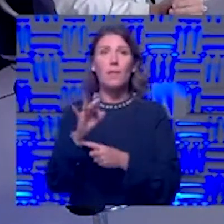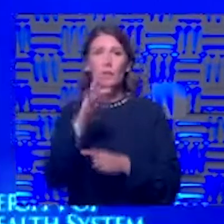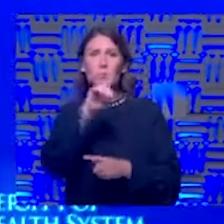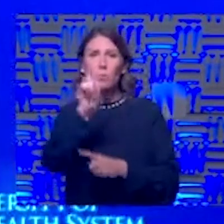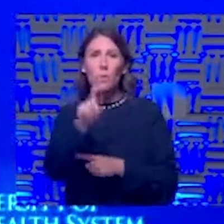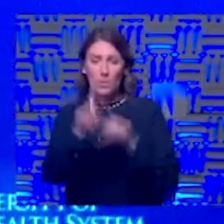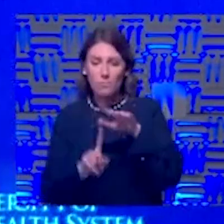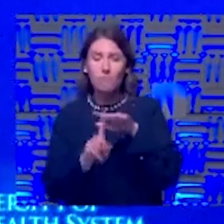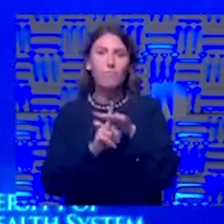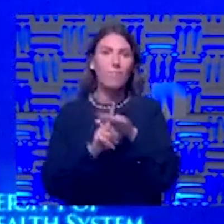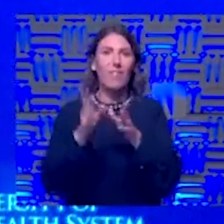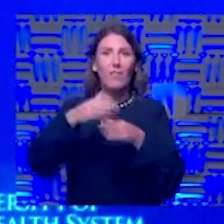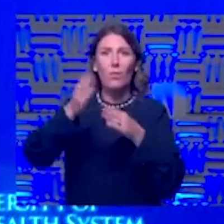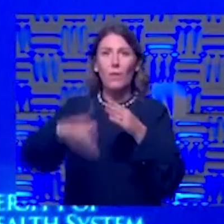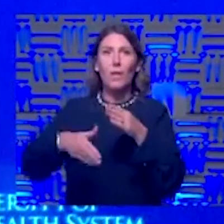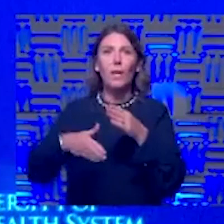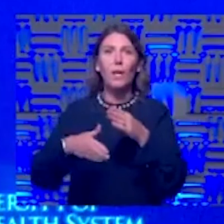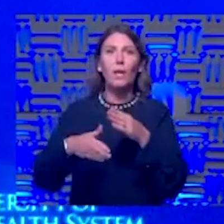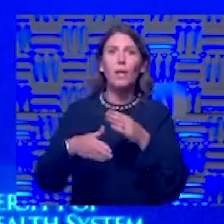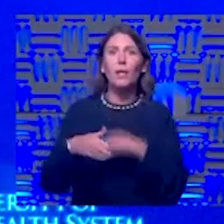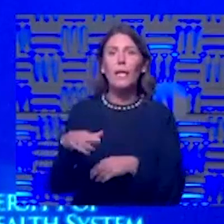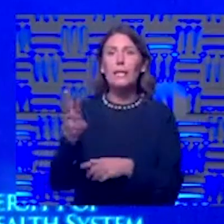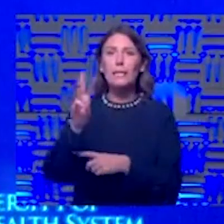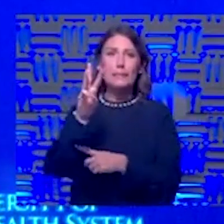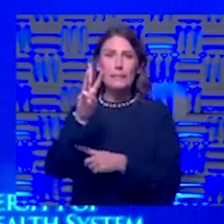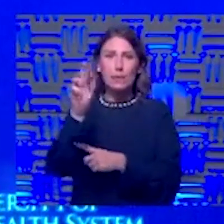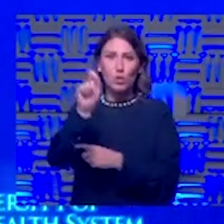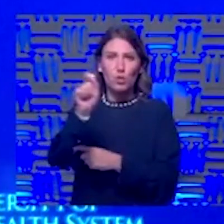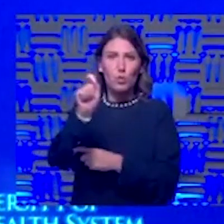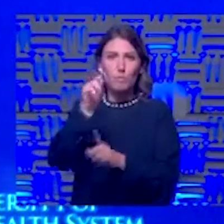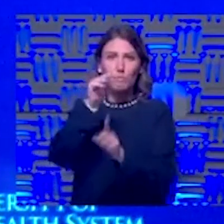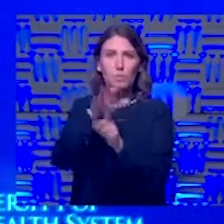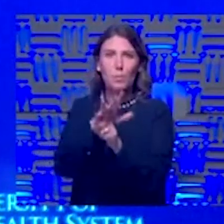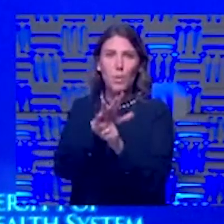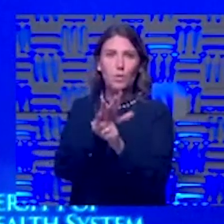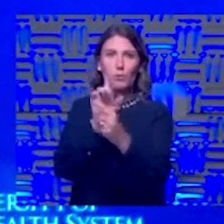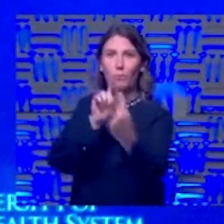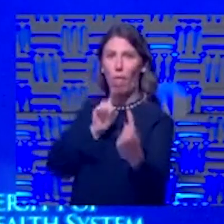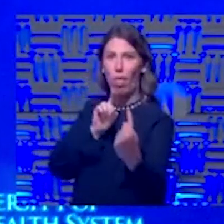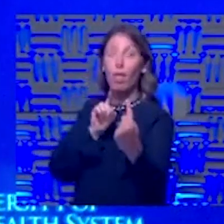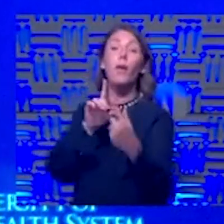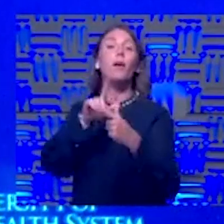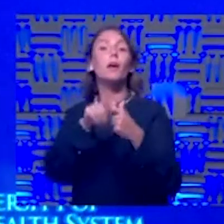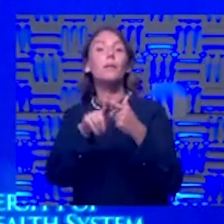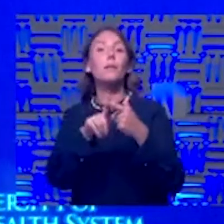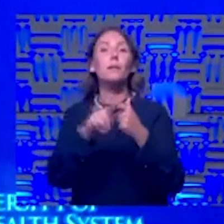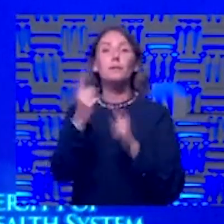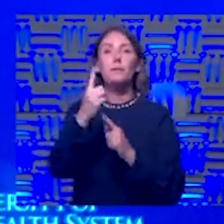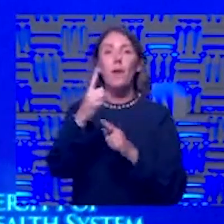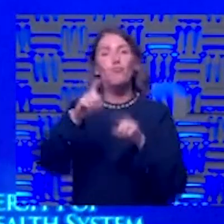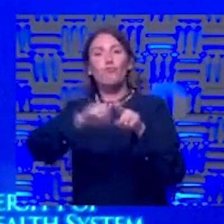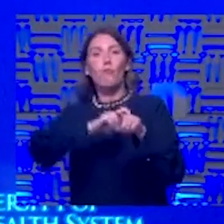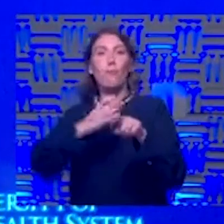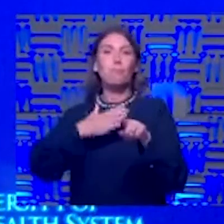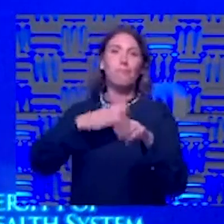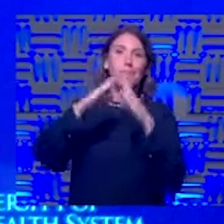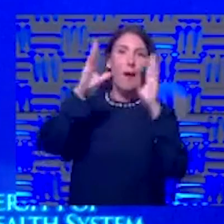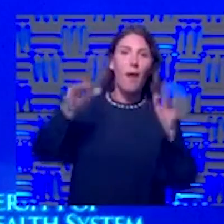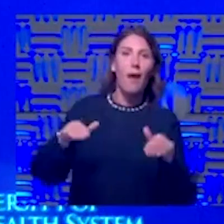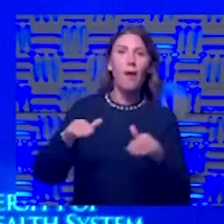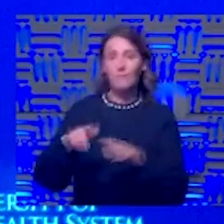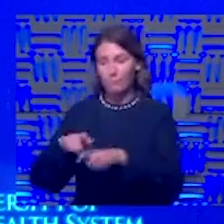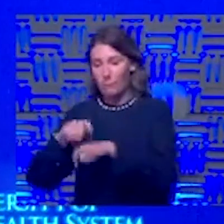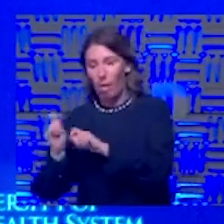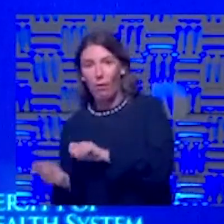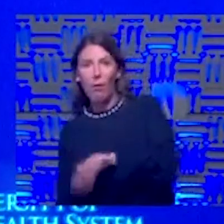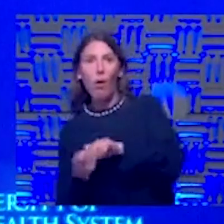kind of, I call it kind of the 6 degrees of exposure. We had somebody call into our house this weekend and say that they had played golf with my spouse and